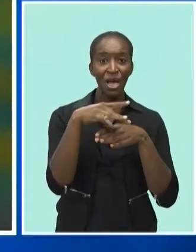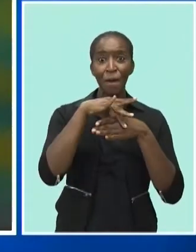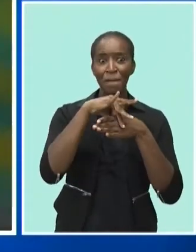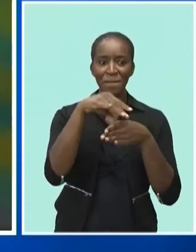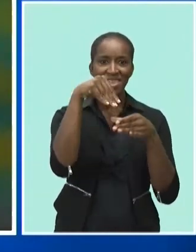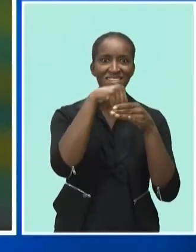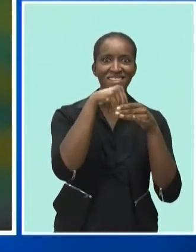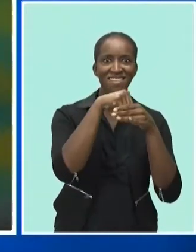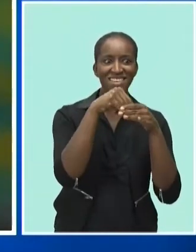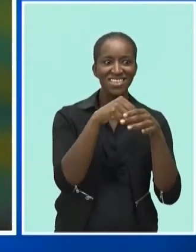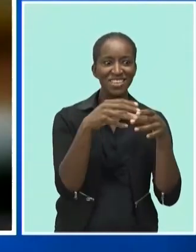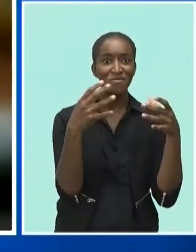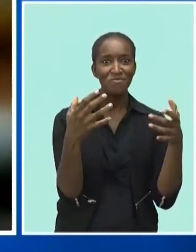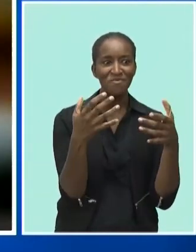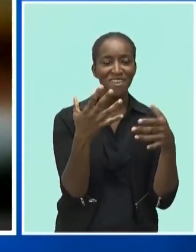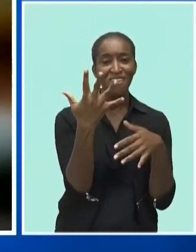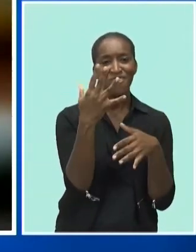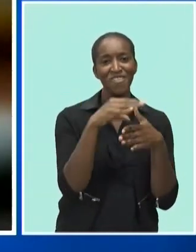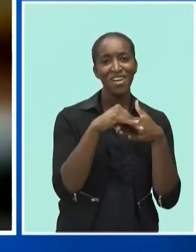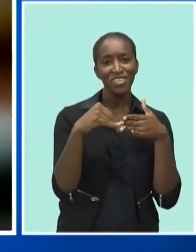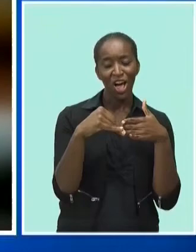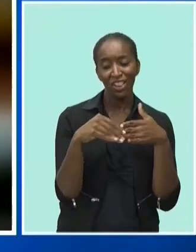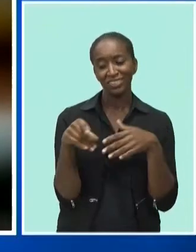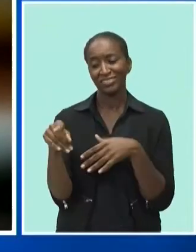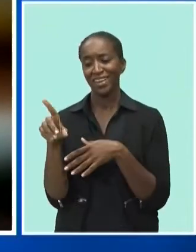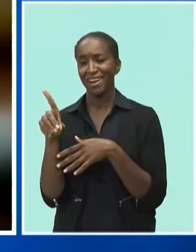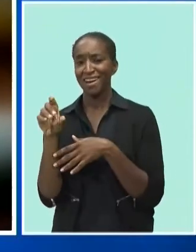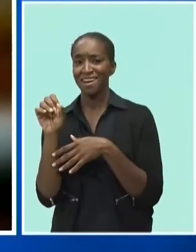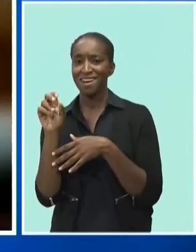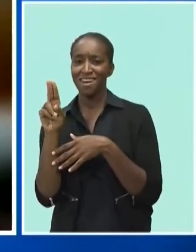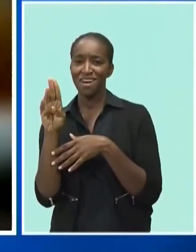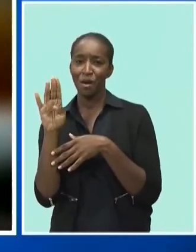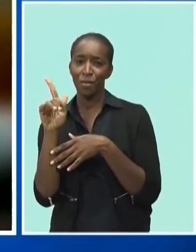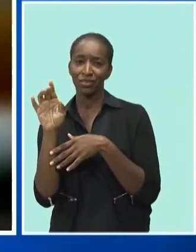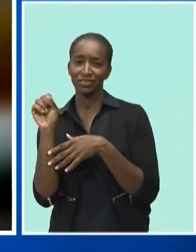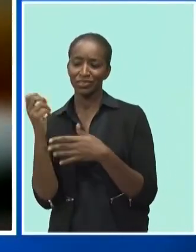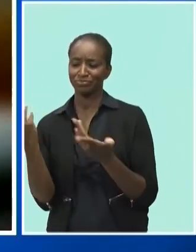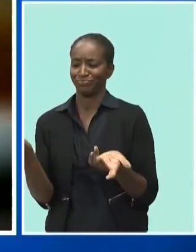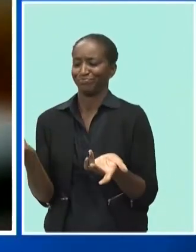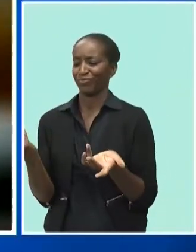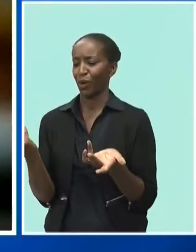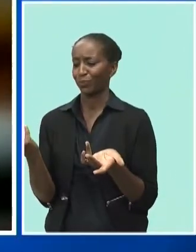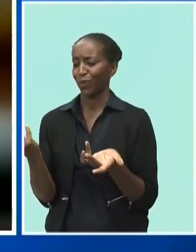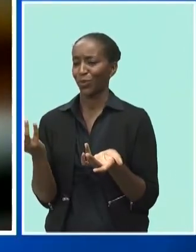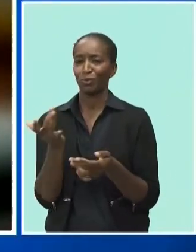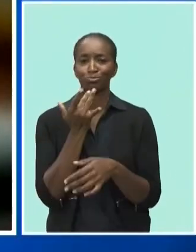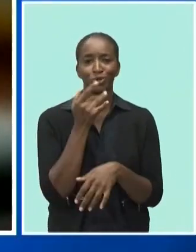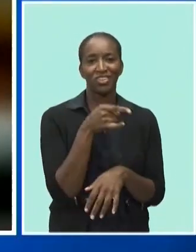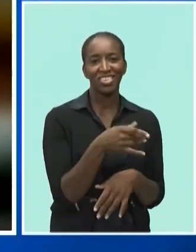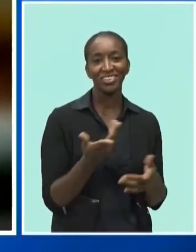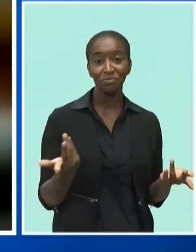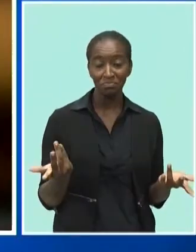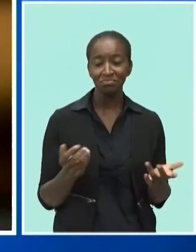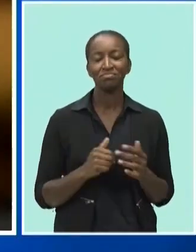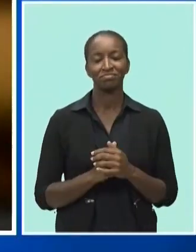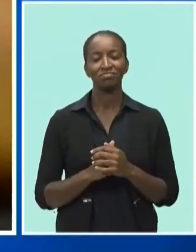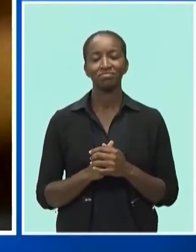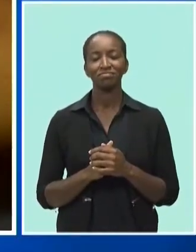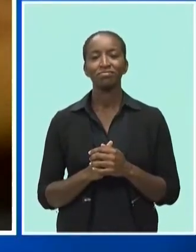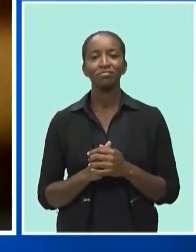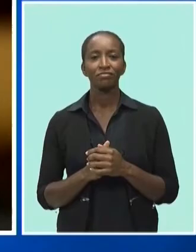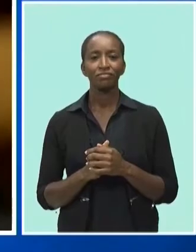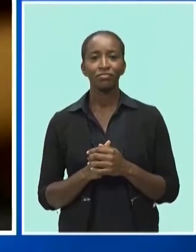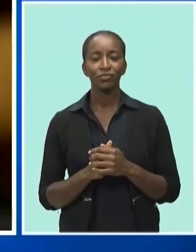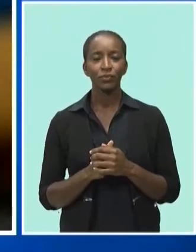seen as being more cost effective than doubles. Meanwhile, Dr. Erica Wheeler, PAHO WHO representative in Trinidad and Tobago, tells CNC3